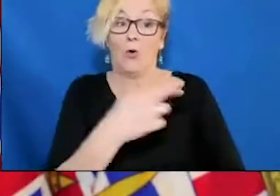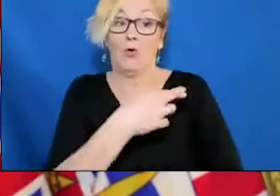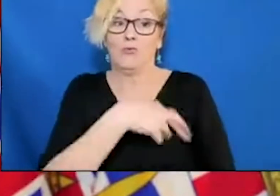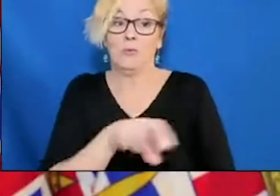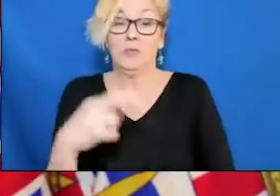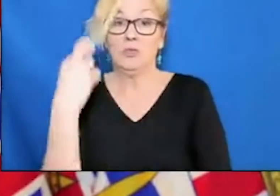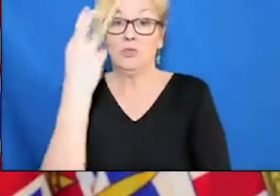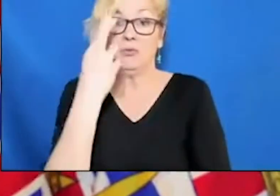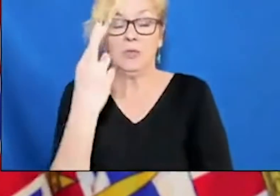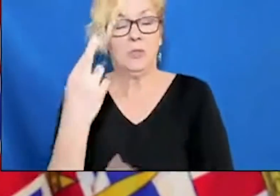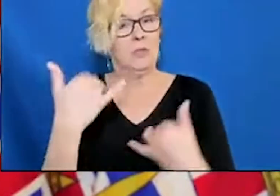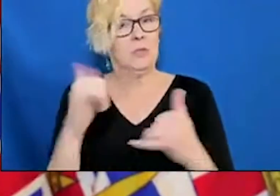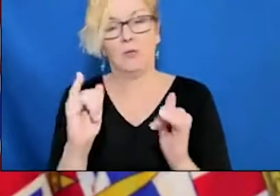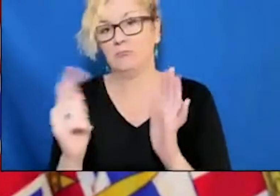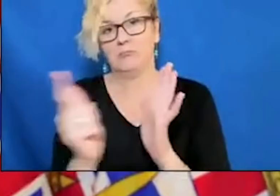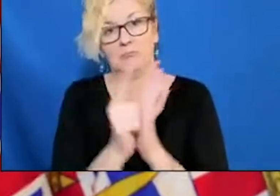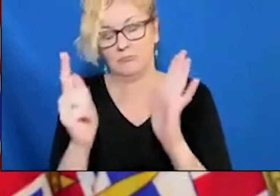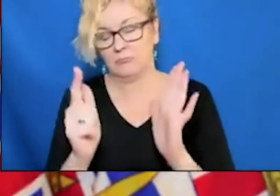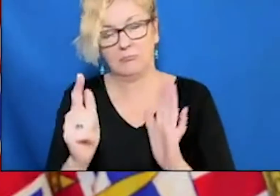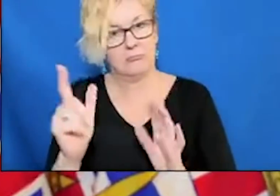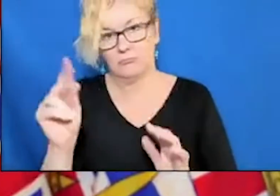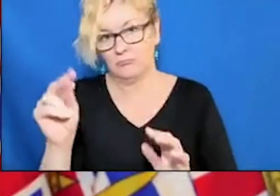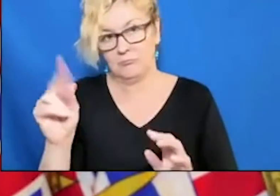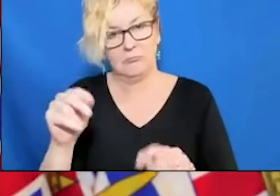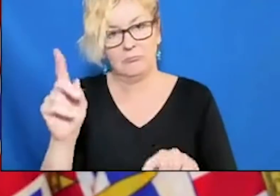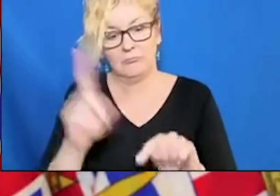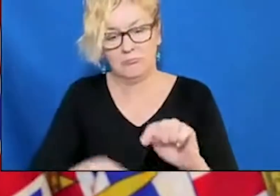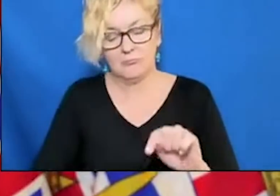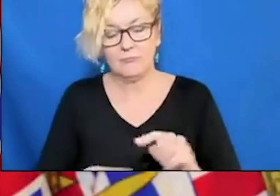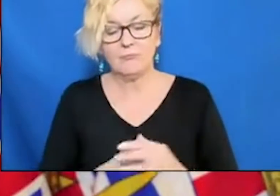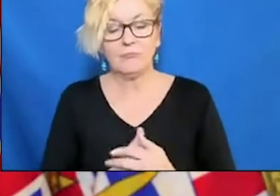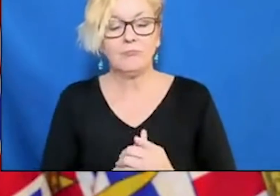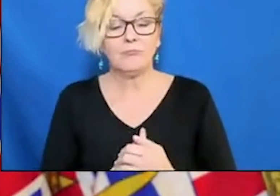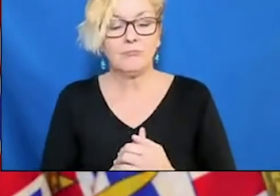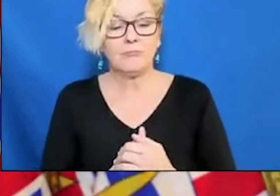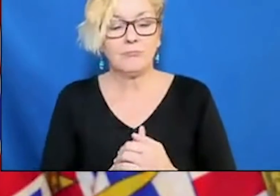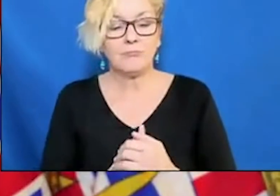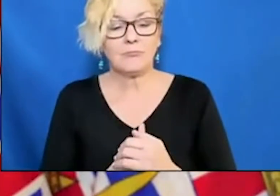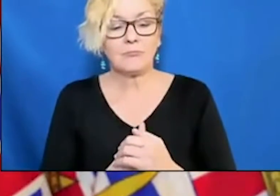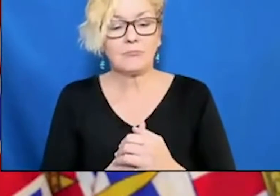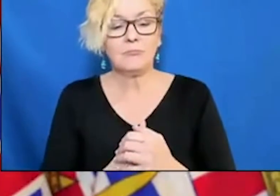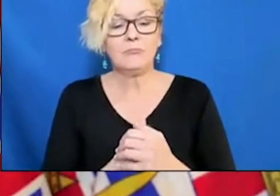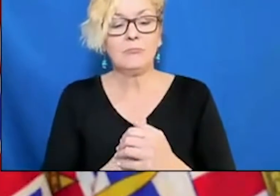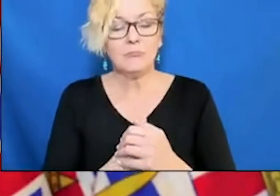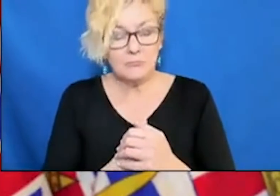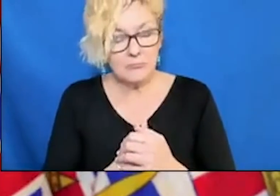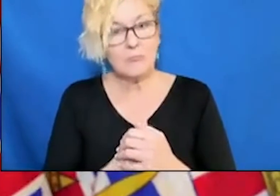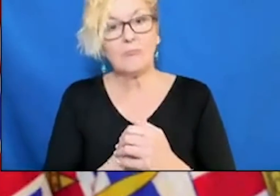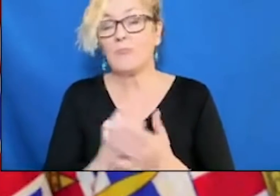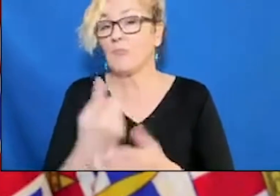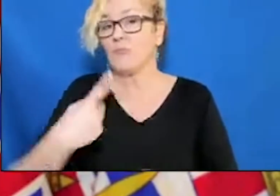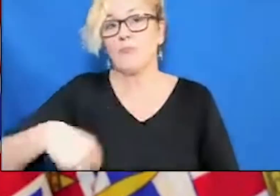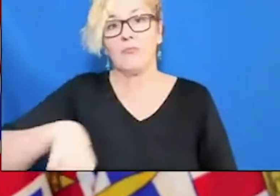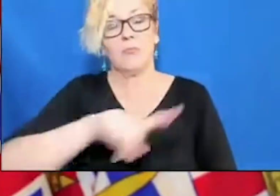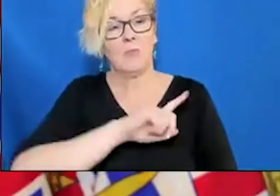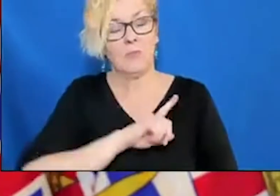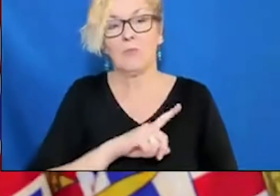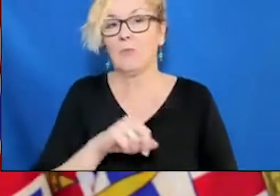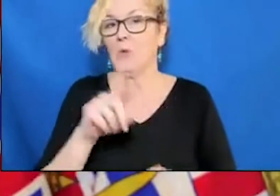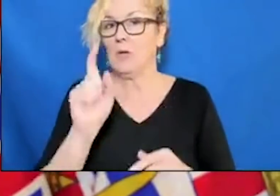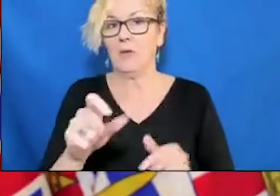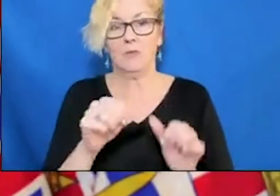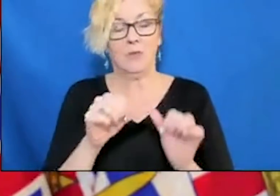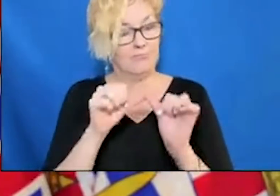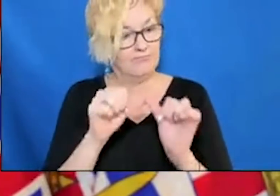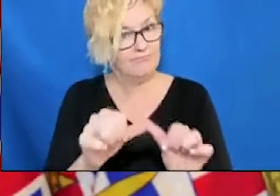to do the things that are risky. To counter that, we continue to be slow and steady and to find our